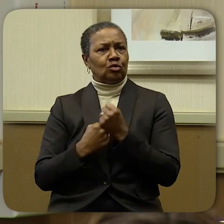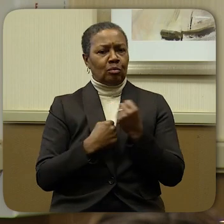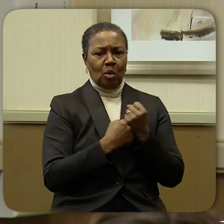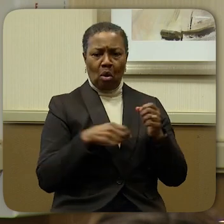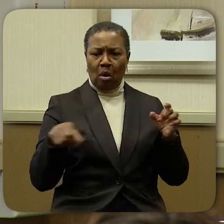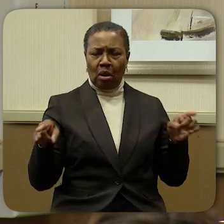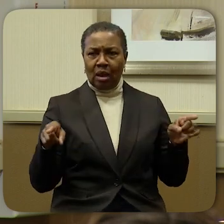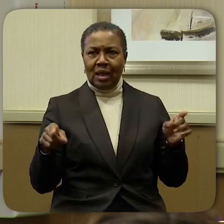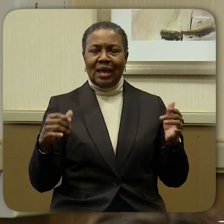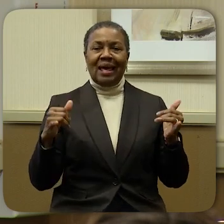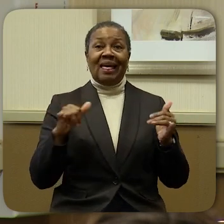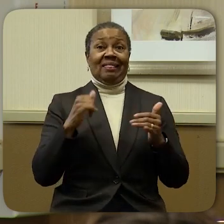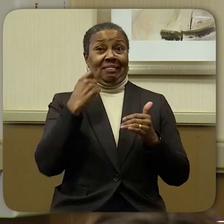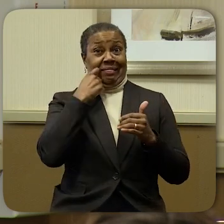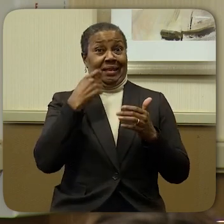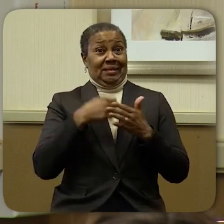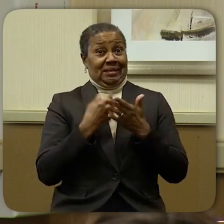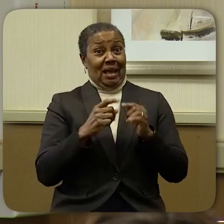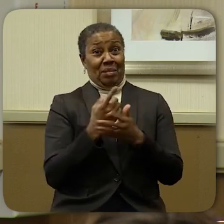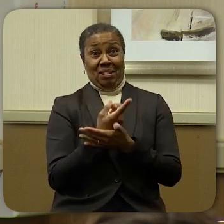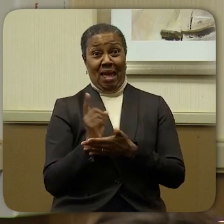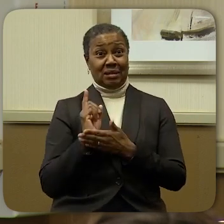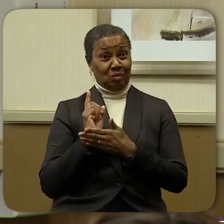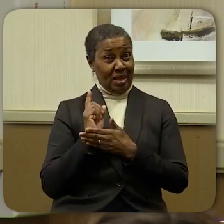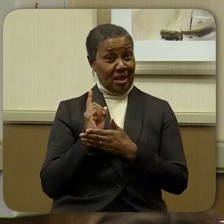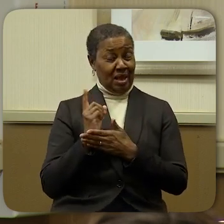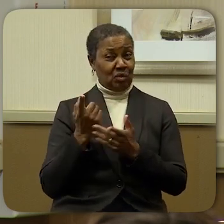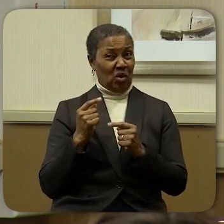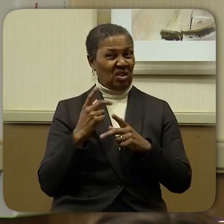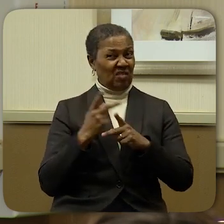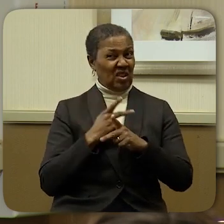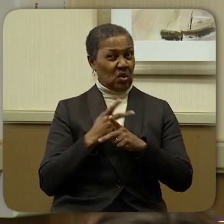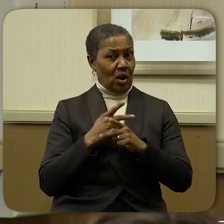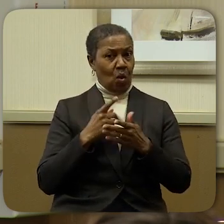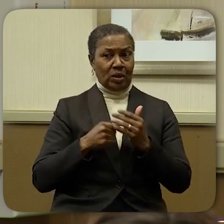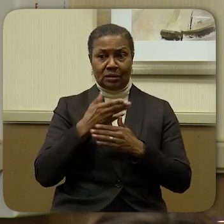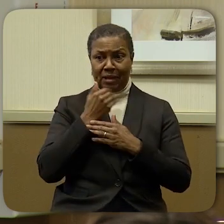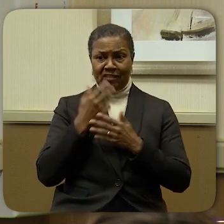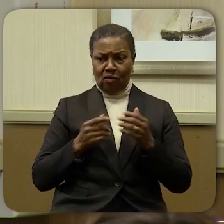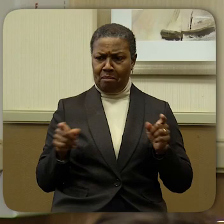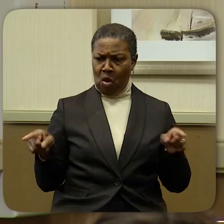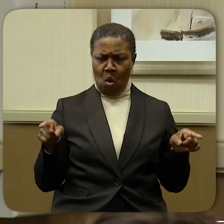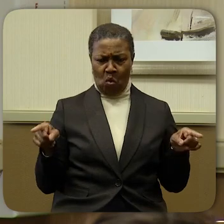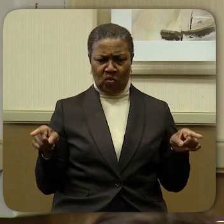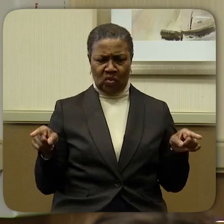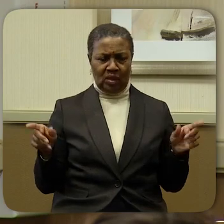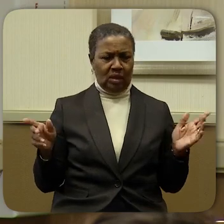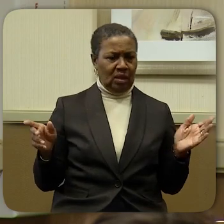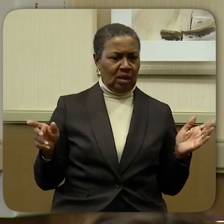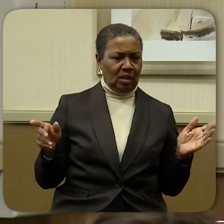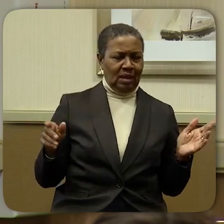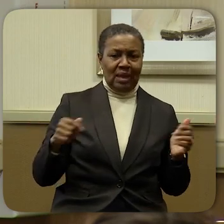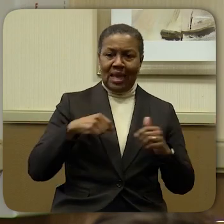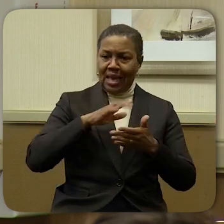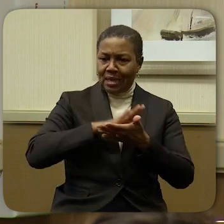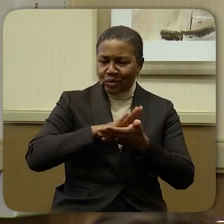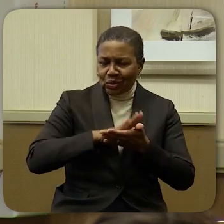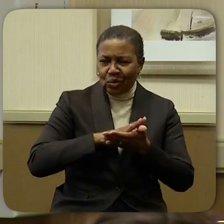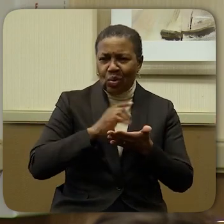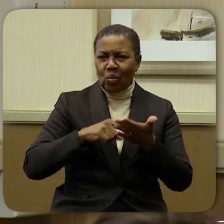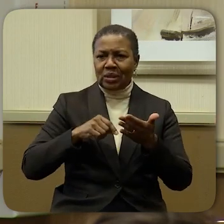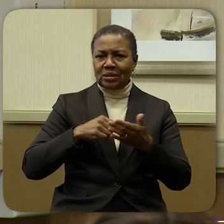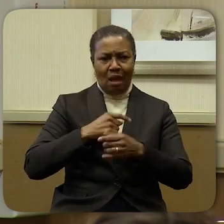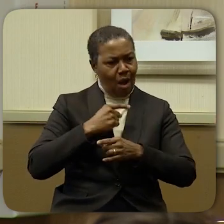this just happened last week, and it's like trying to figure out like how to best support both of them, and as a school, how to, you know, what's the